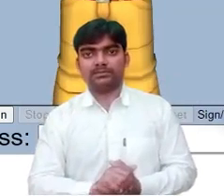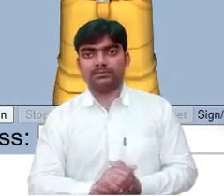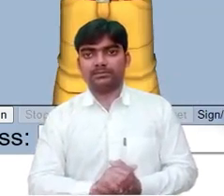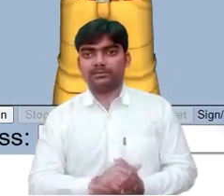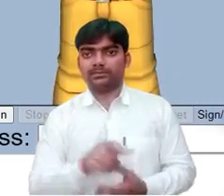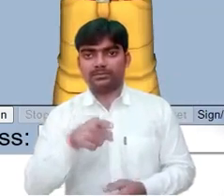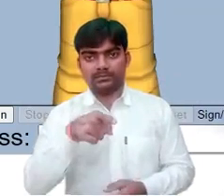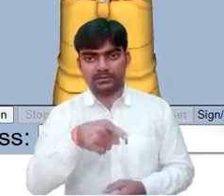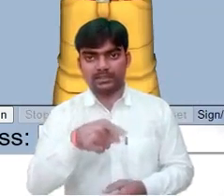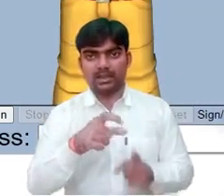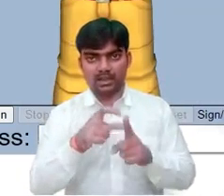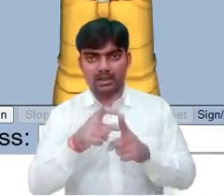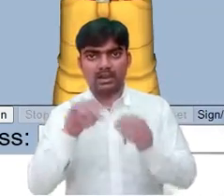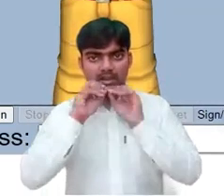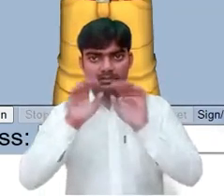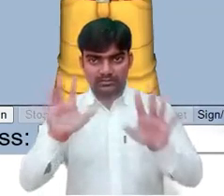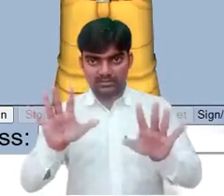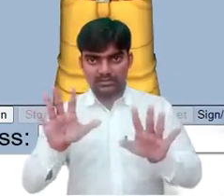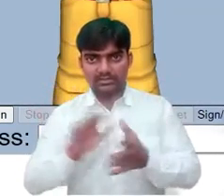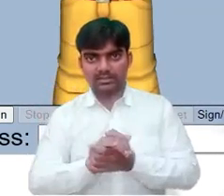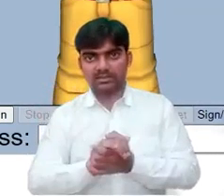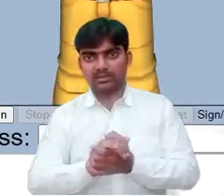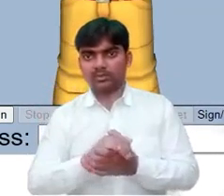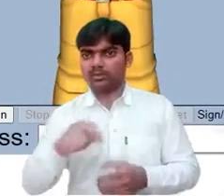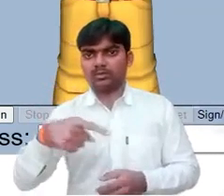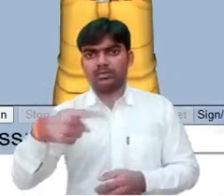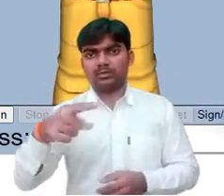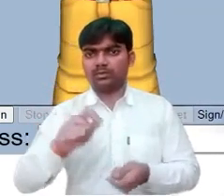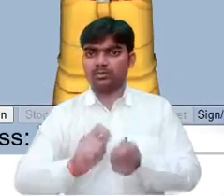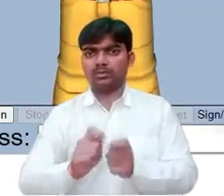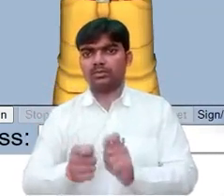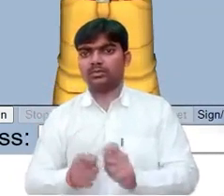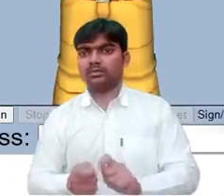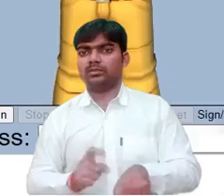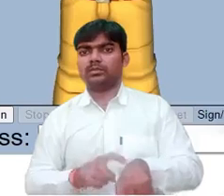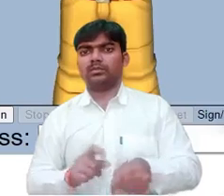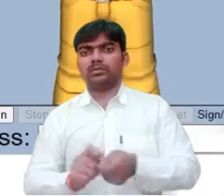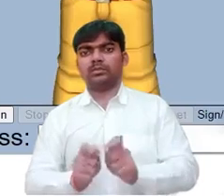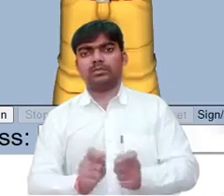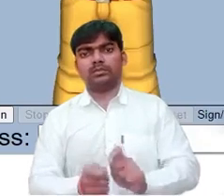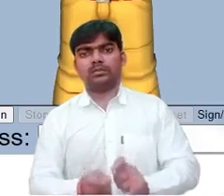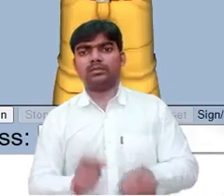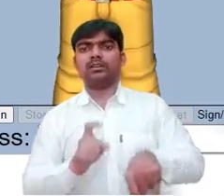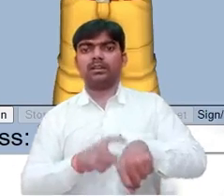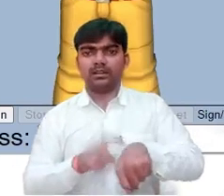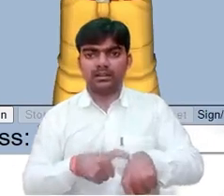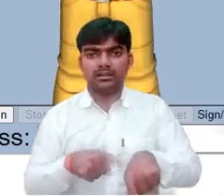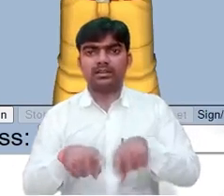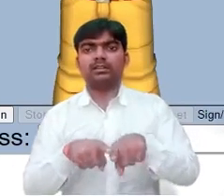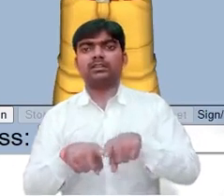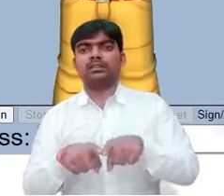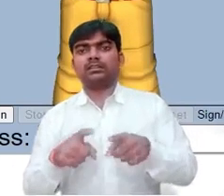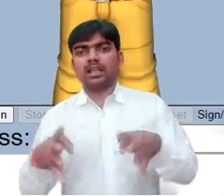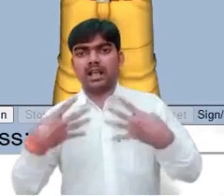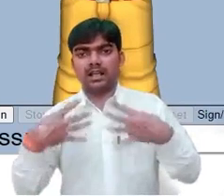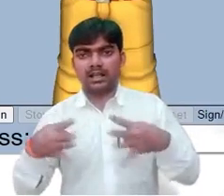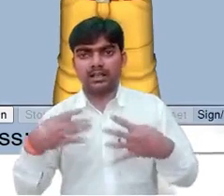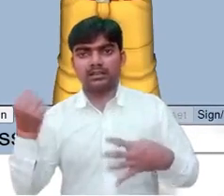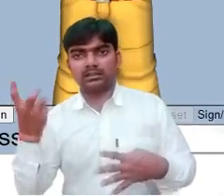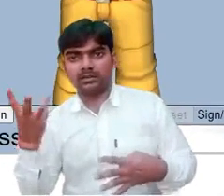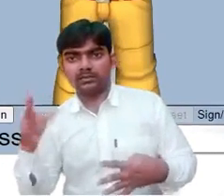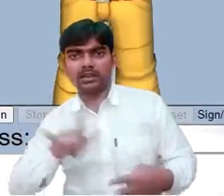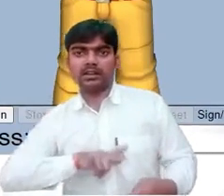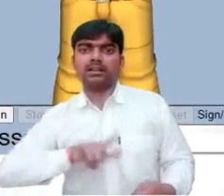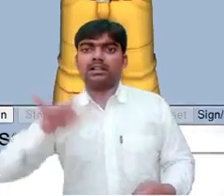parts in the announcements, right? For example, the time, the gate number, the flight number, the source,